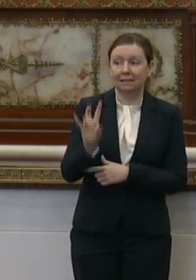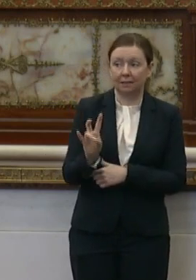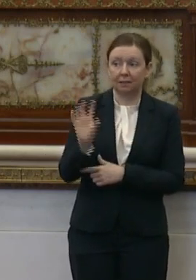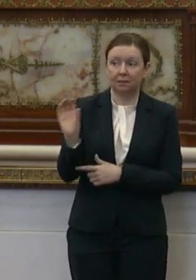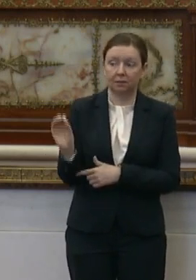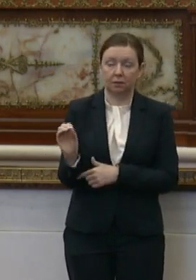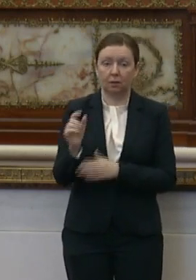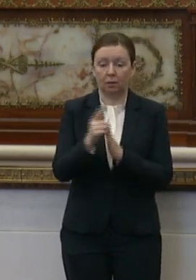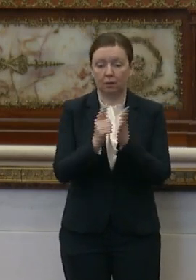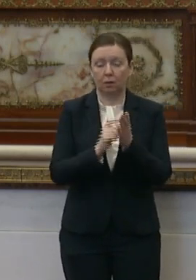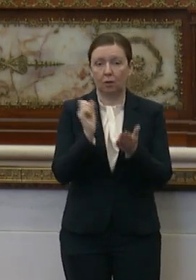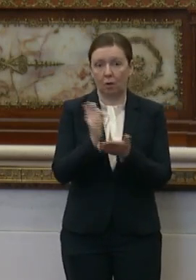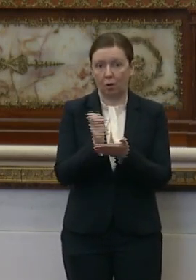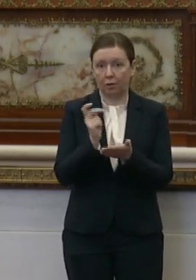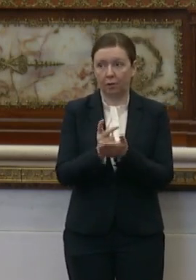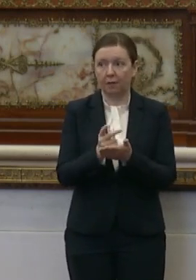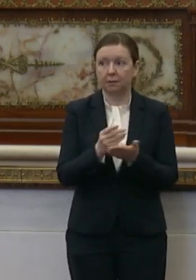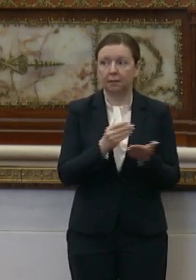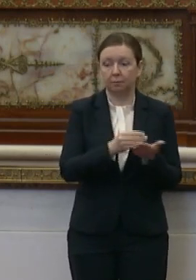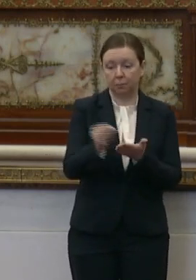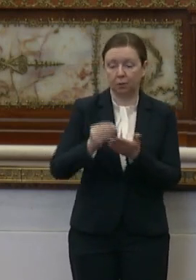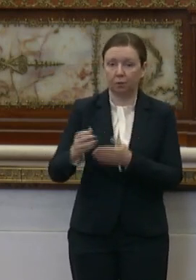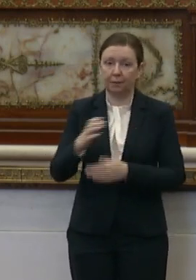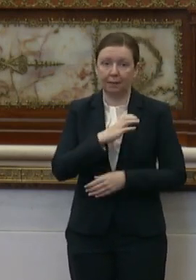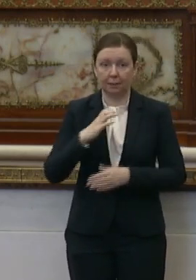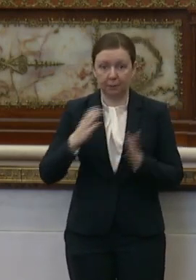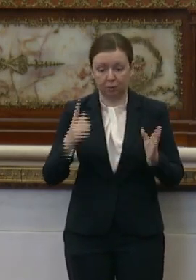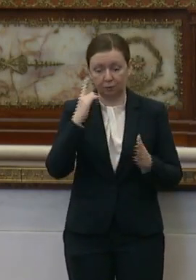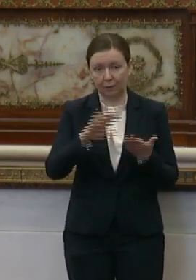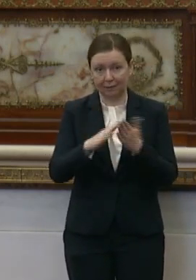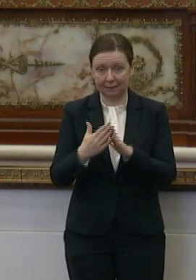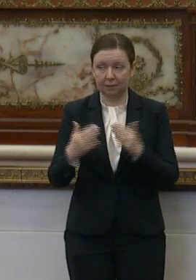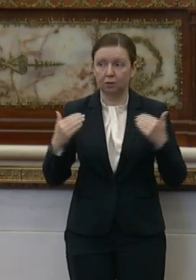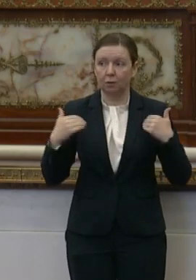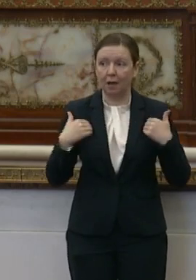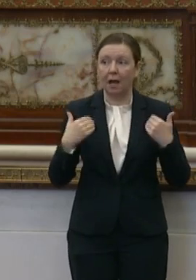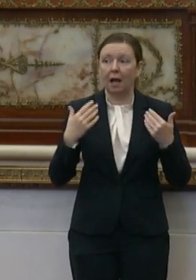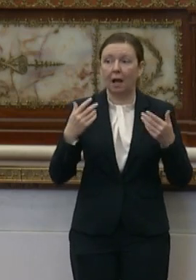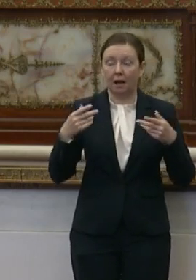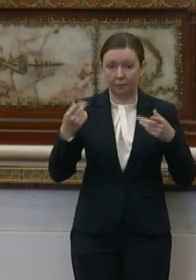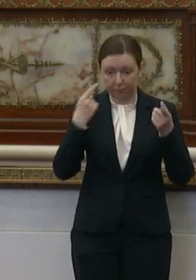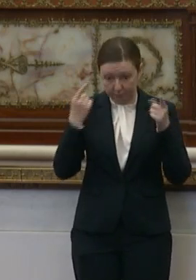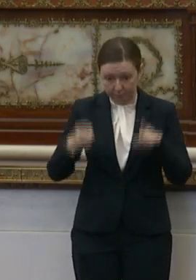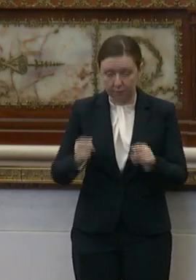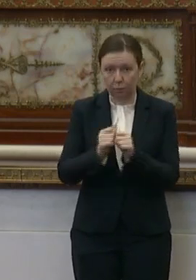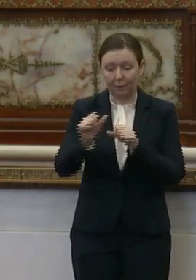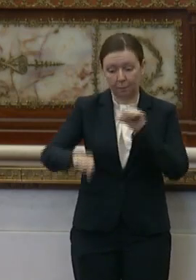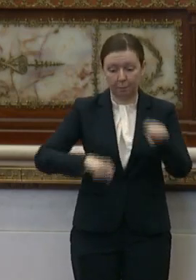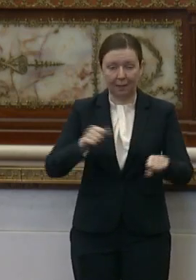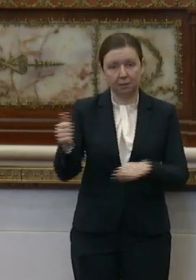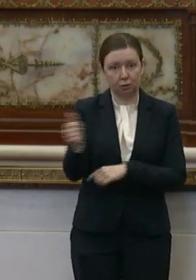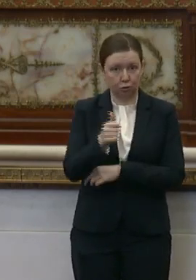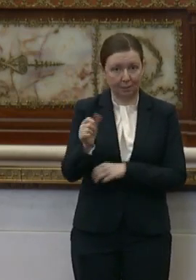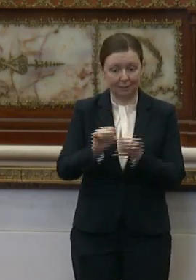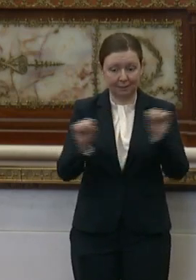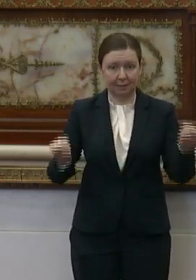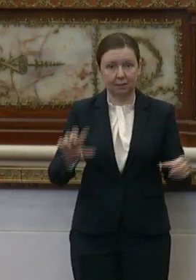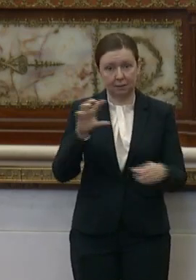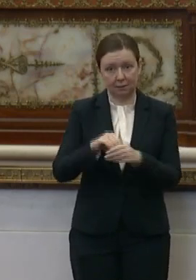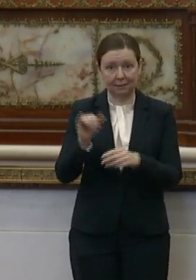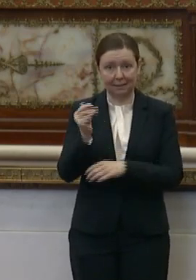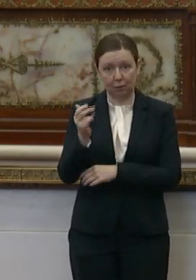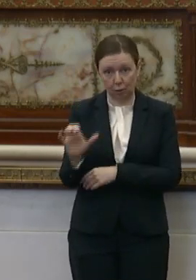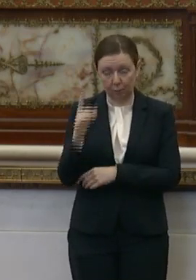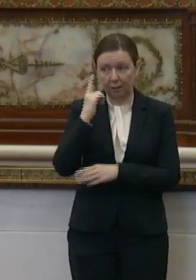200370, entitled An Ordinance Authorizing the Procurement Commissioner on behalf of the city to enter into a concession agreement with Bicycle Transit Systems Incorporated for